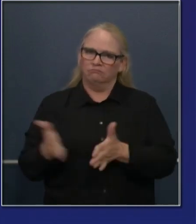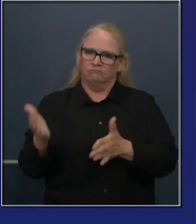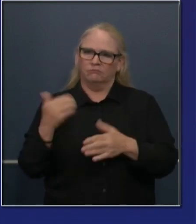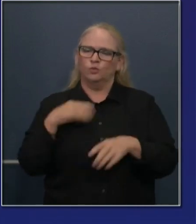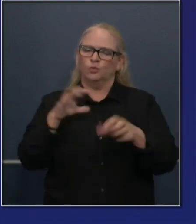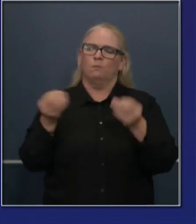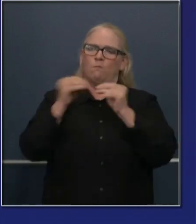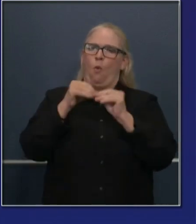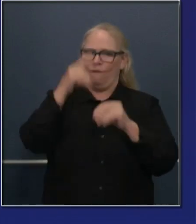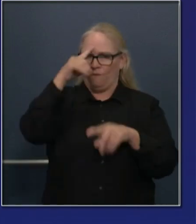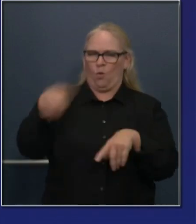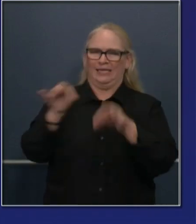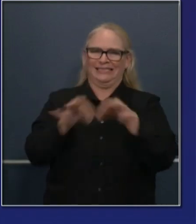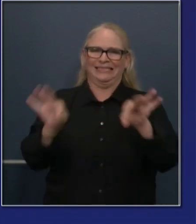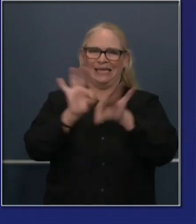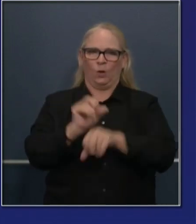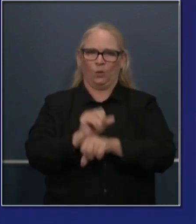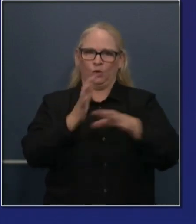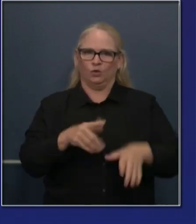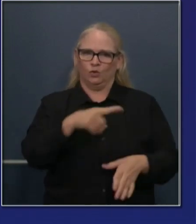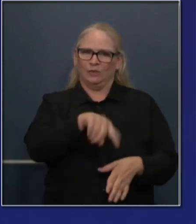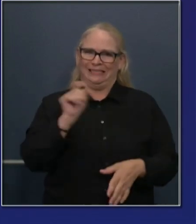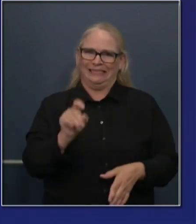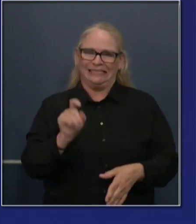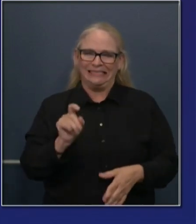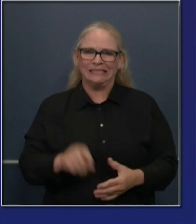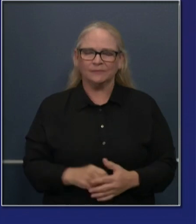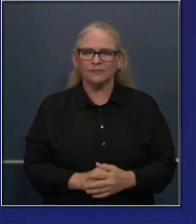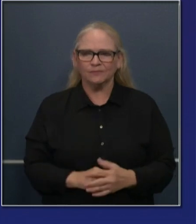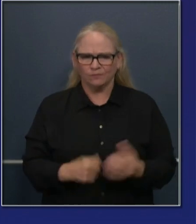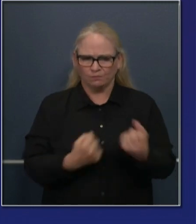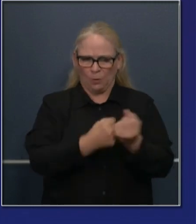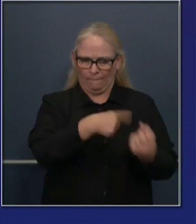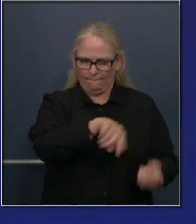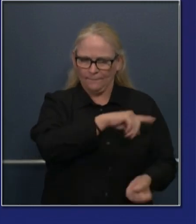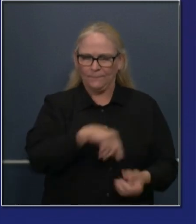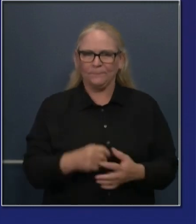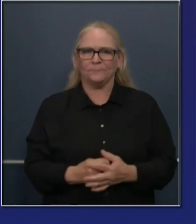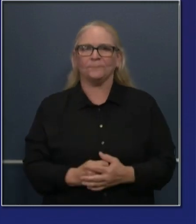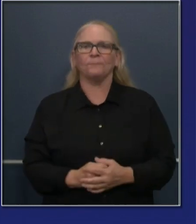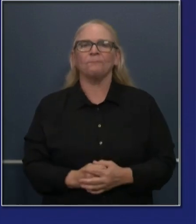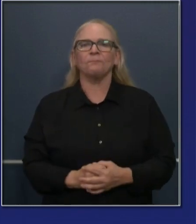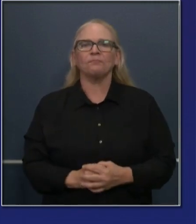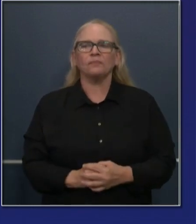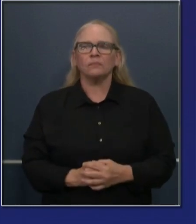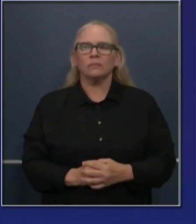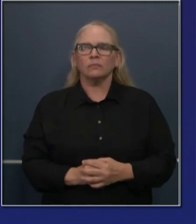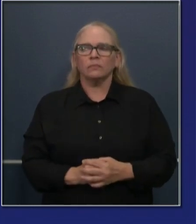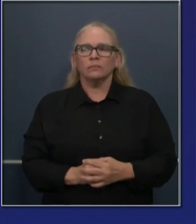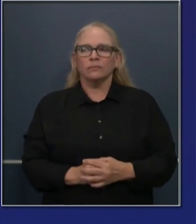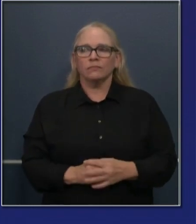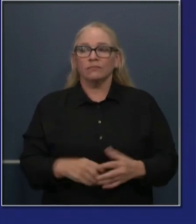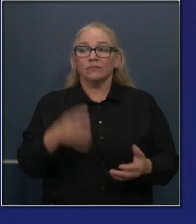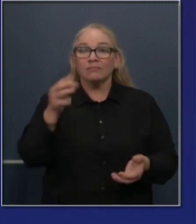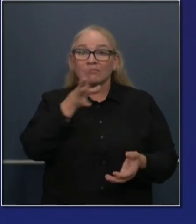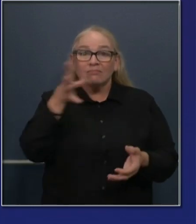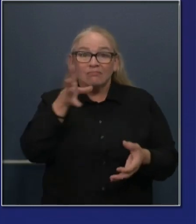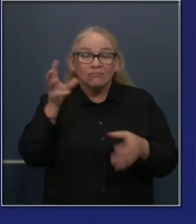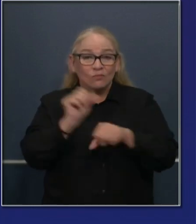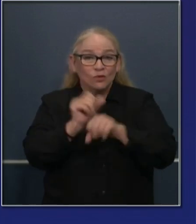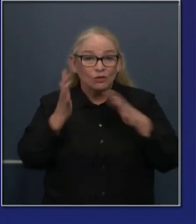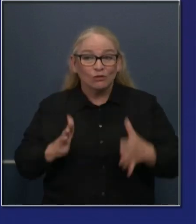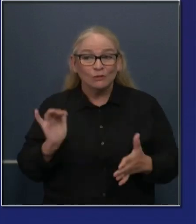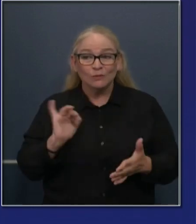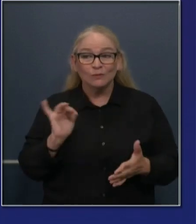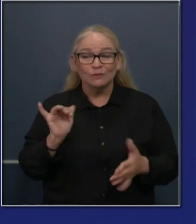in that space. Accordingly, we focus on that chart a moment ago on terms of agricultural workers. We